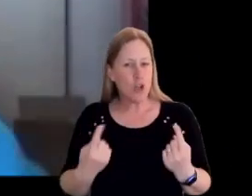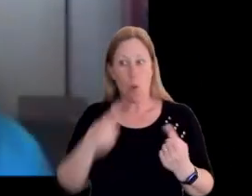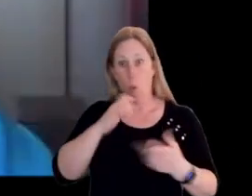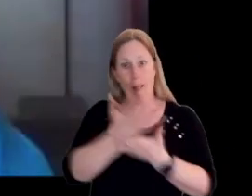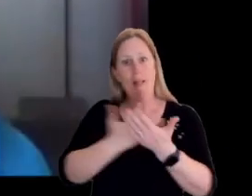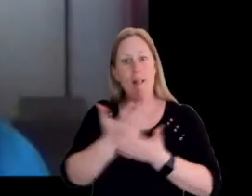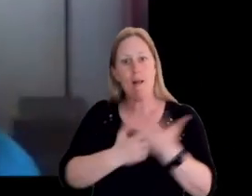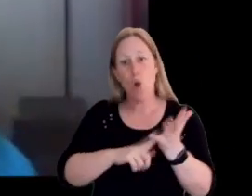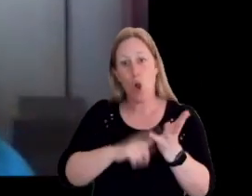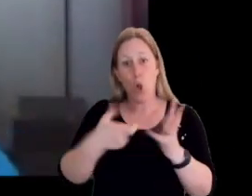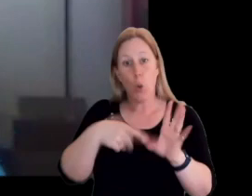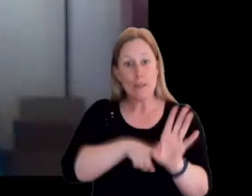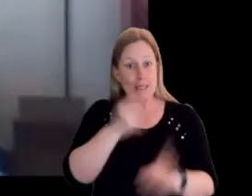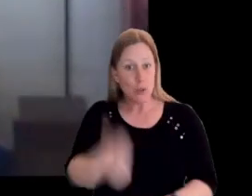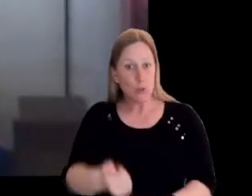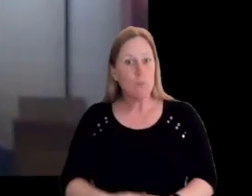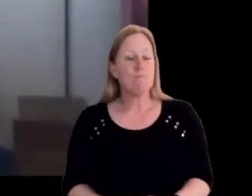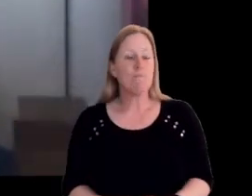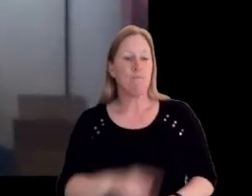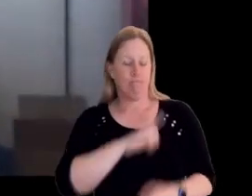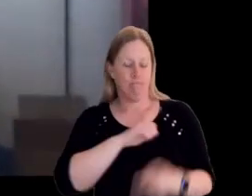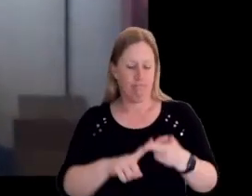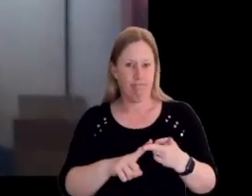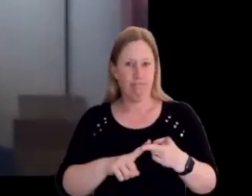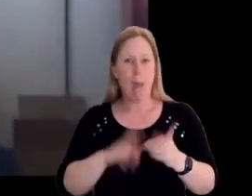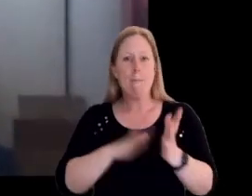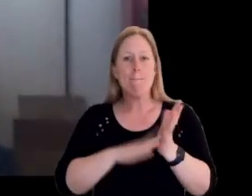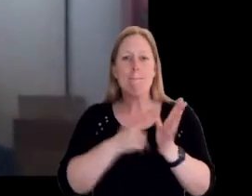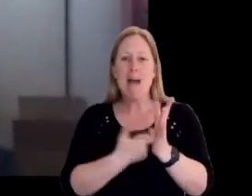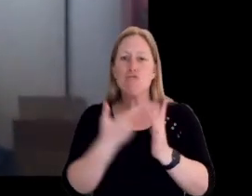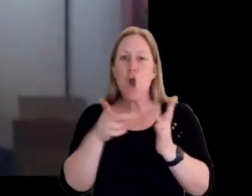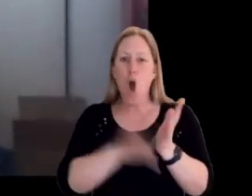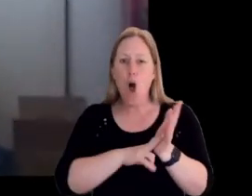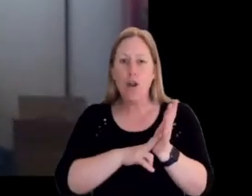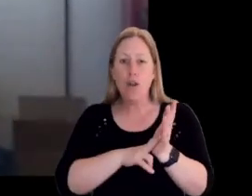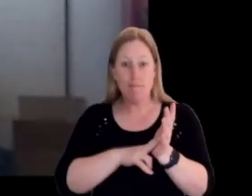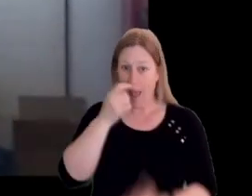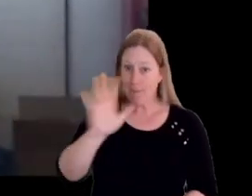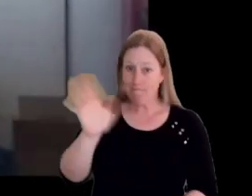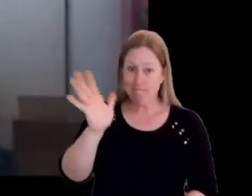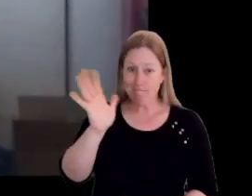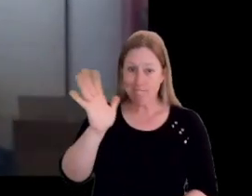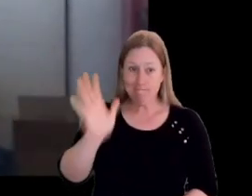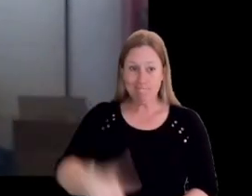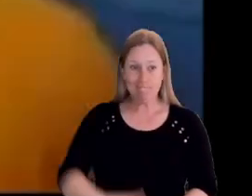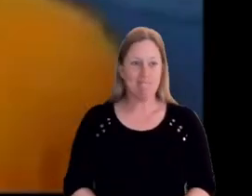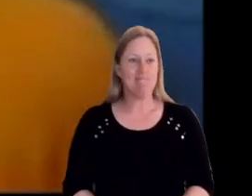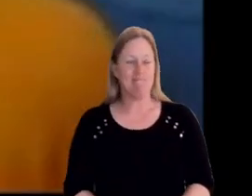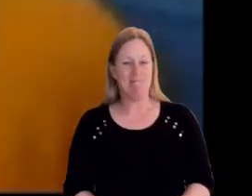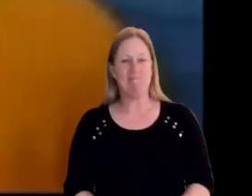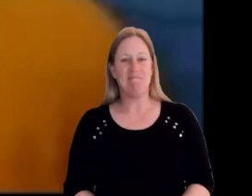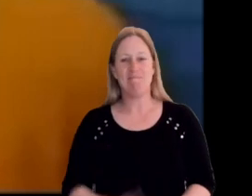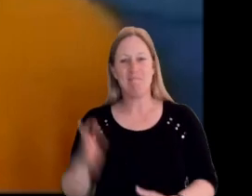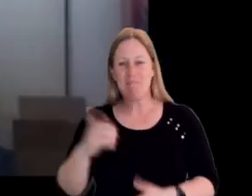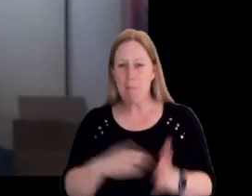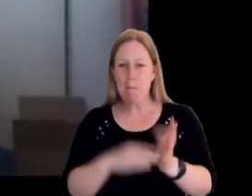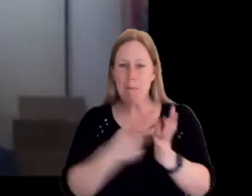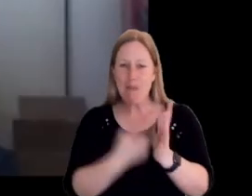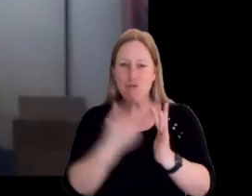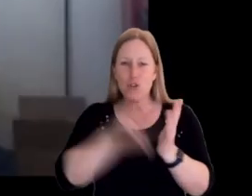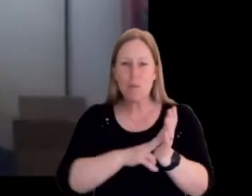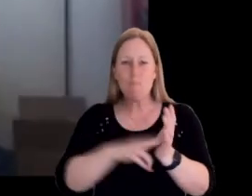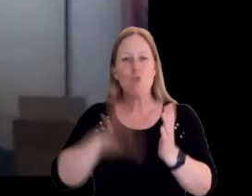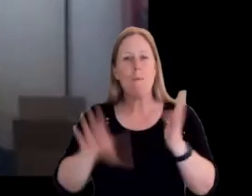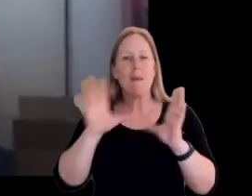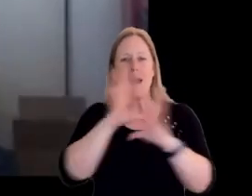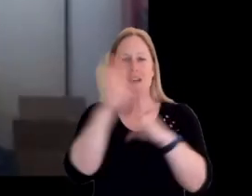be chatting to Lucy in a little bit. Next, we have the wonderful Marion. Marion, can you give us a wave? So